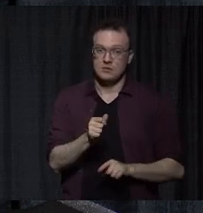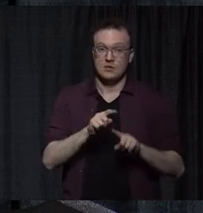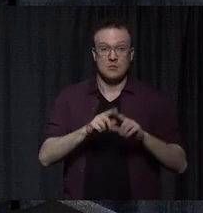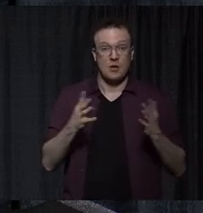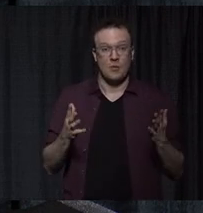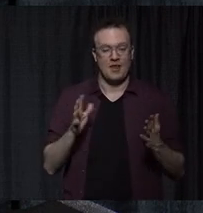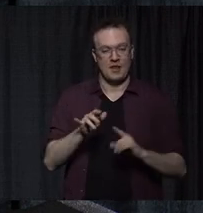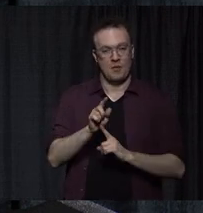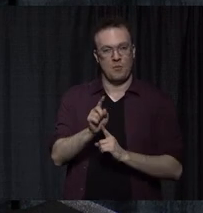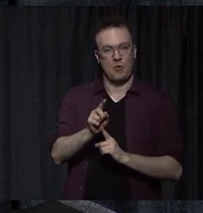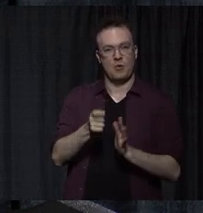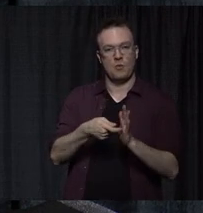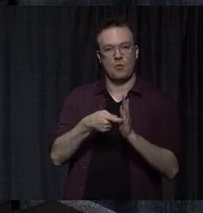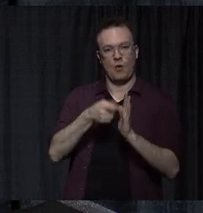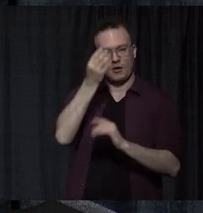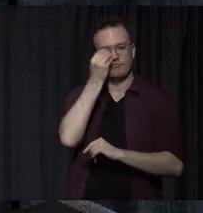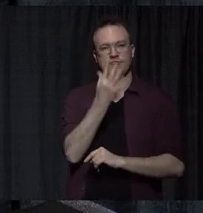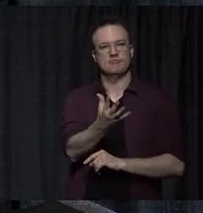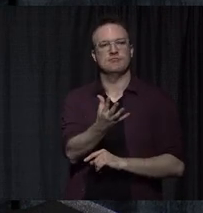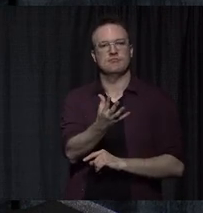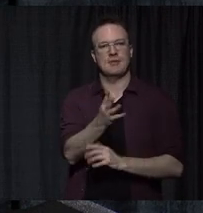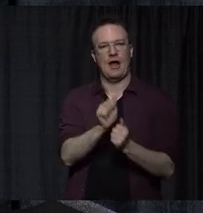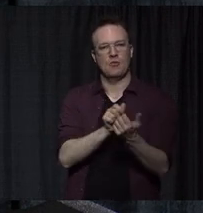what the moment calls for.